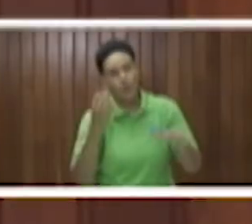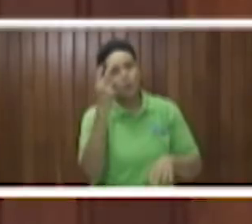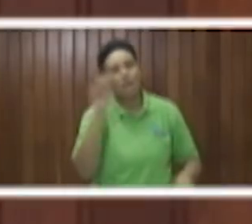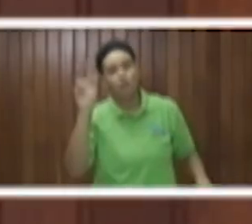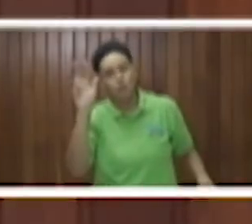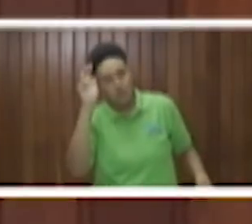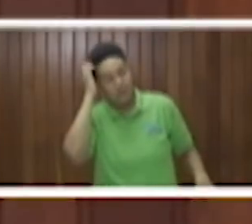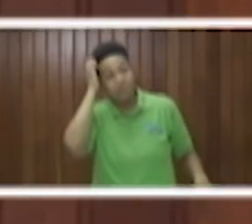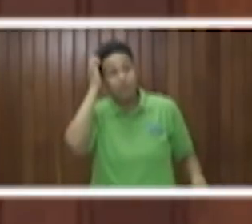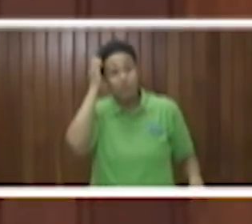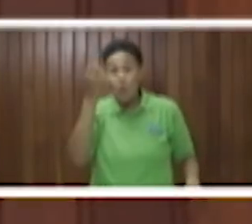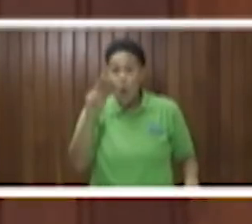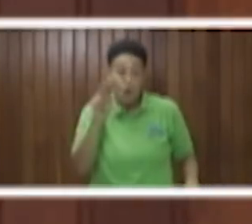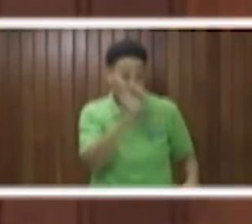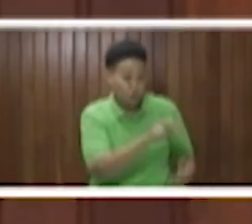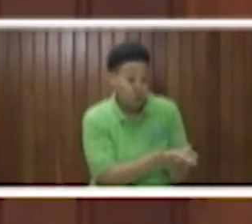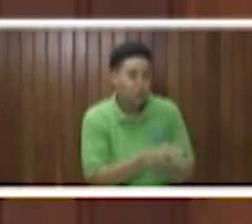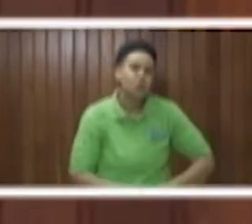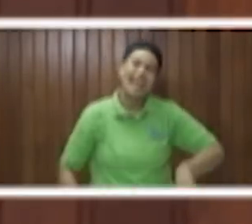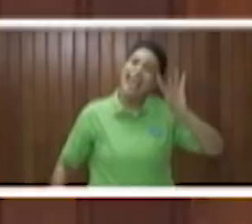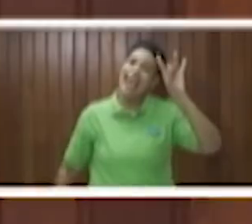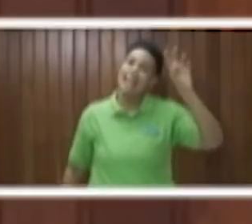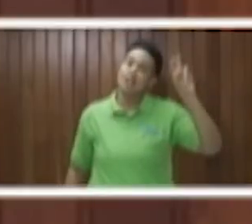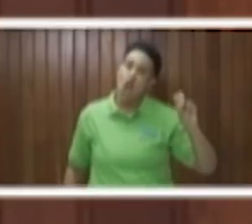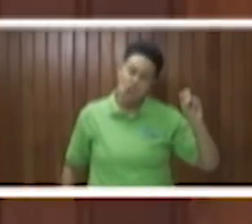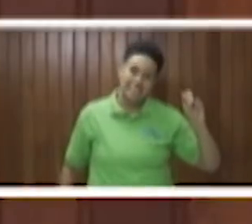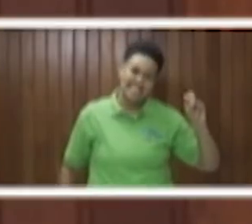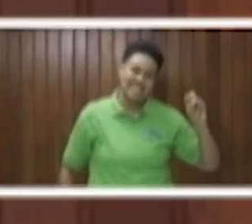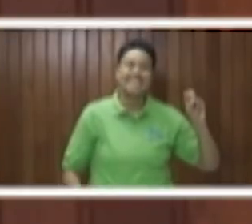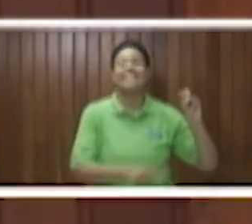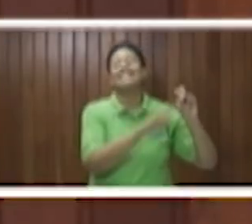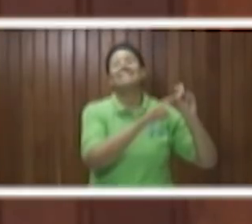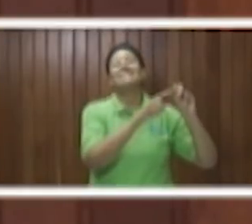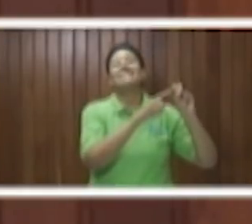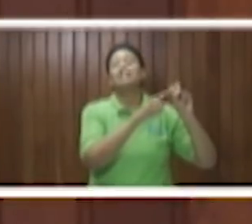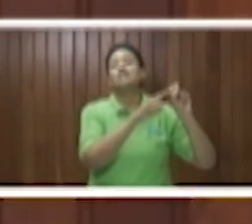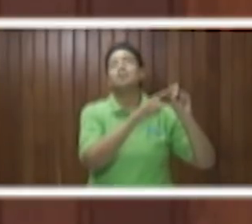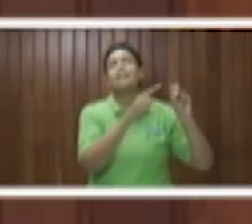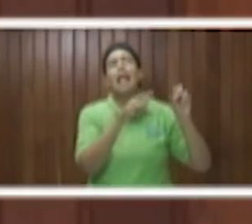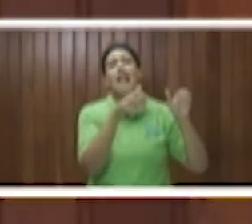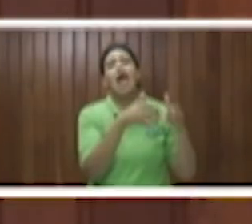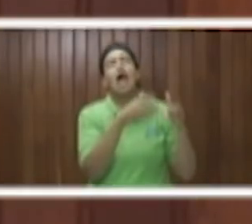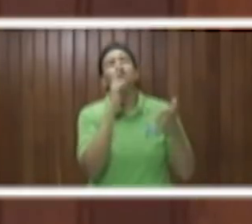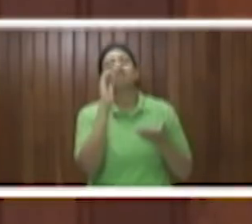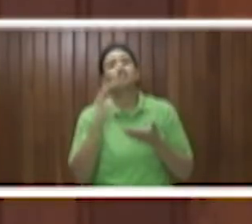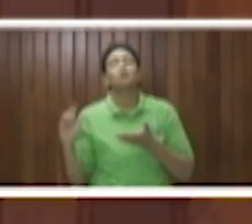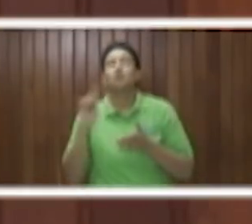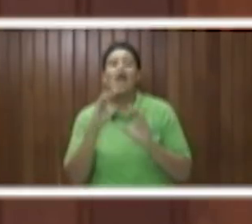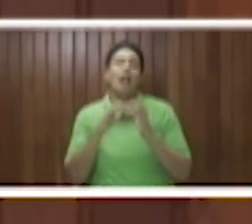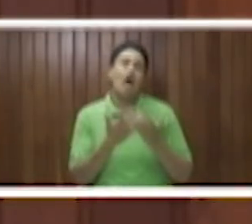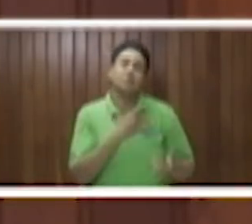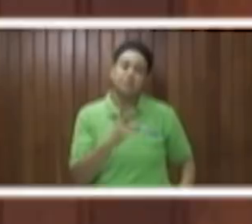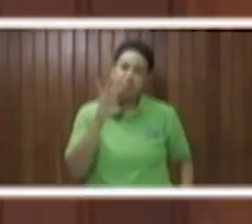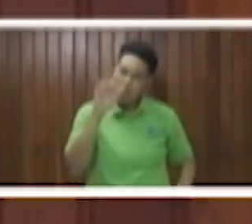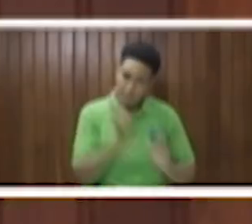Or they will come to school at 8.30 and the sessions are reduced. So a session will normally be 45